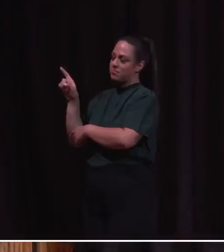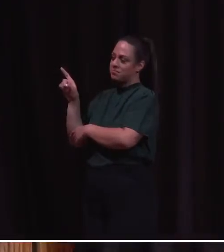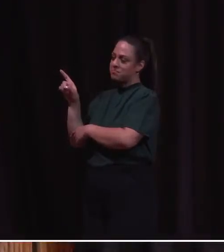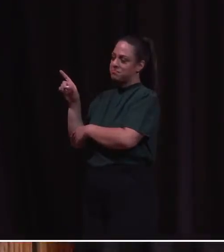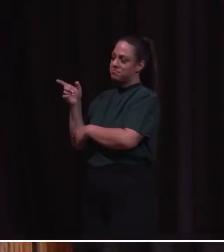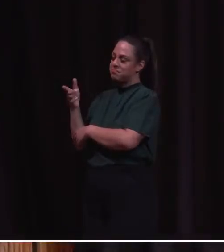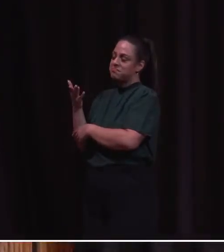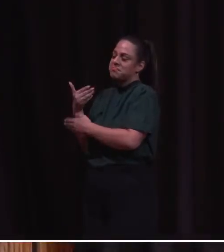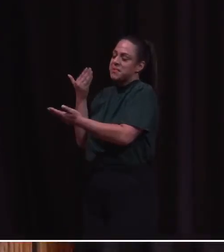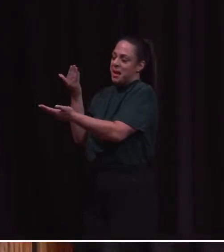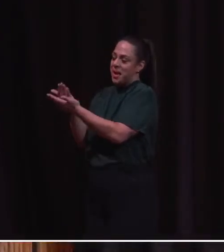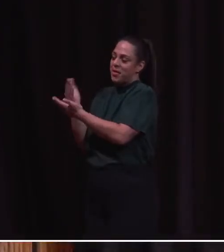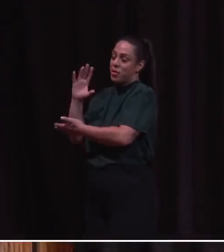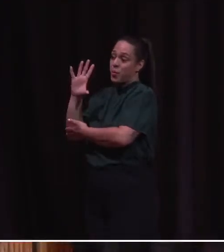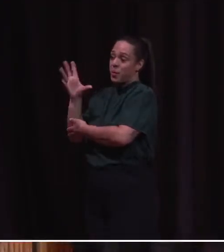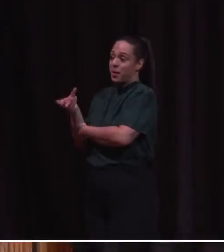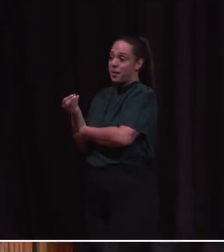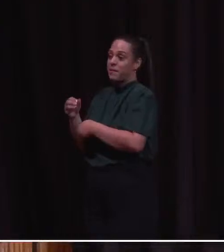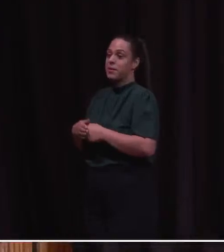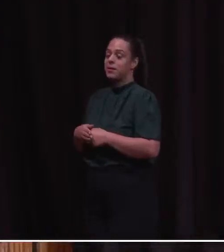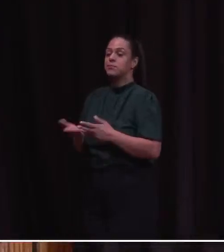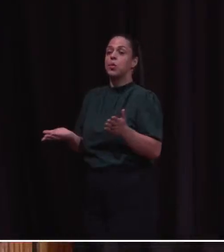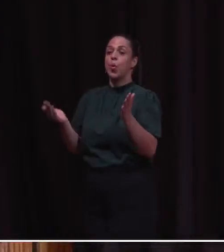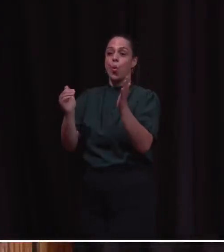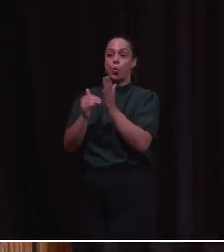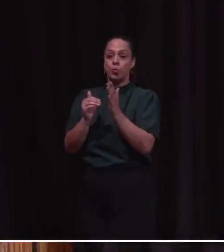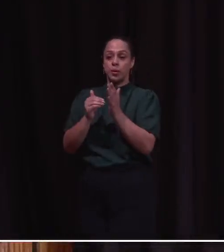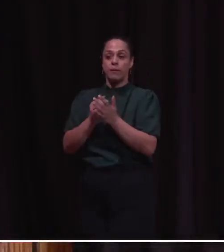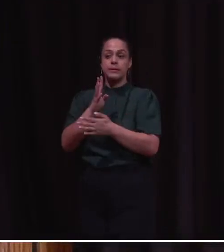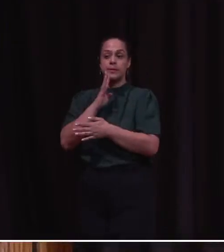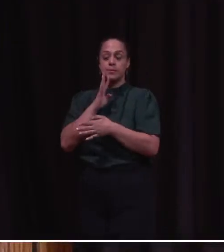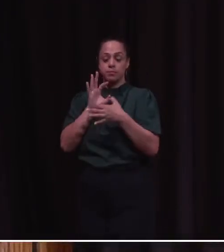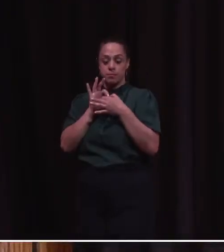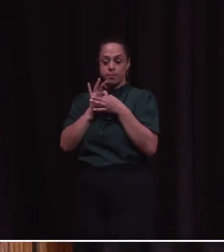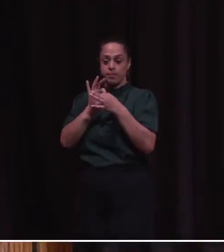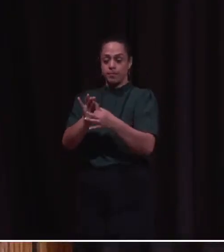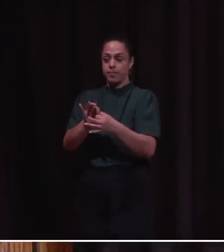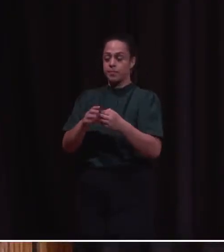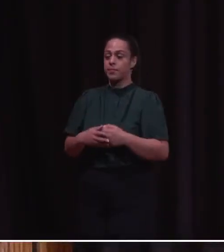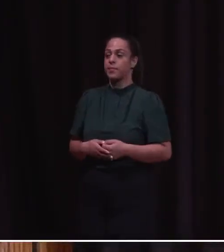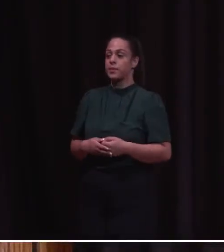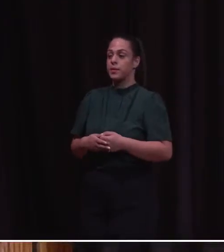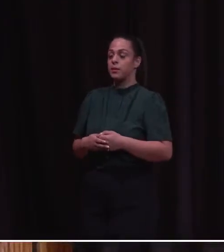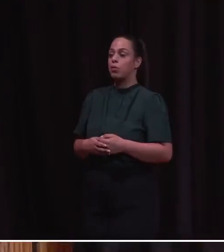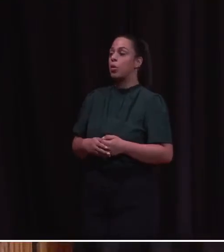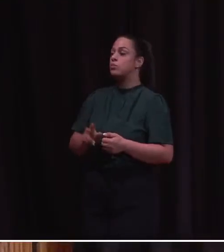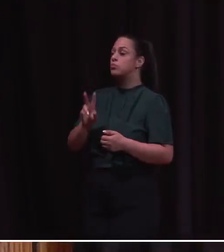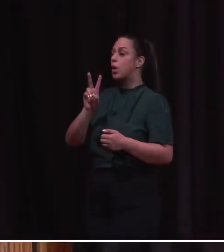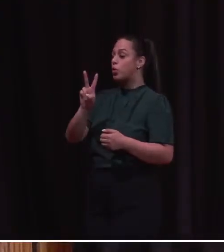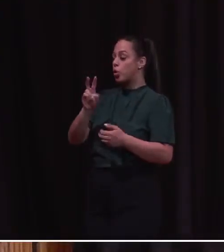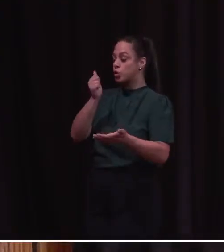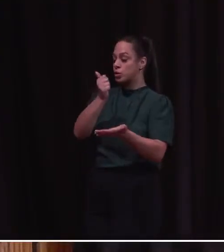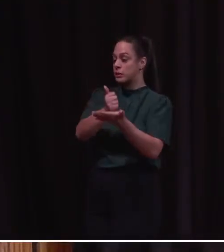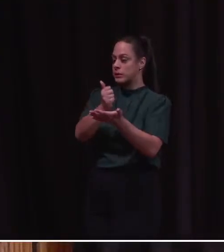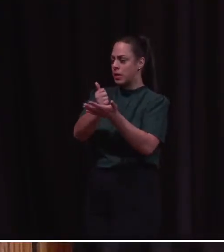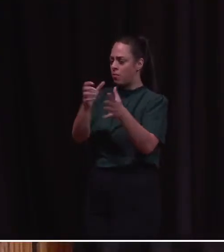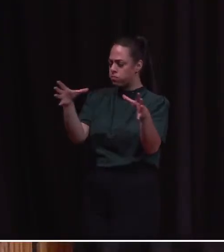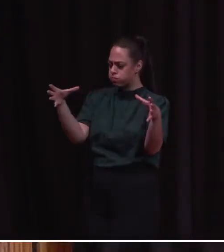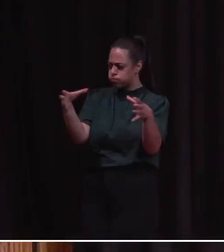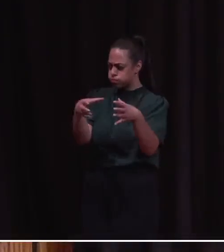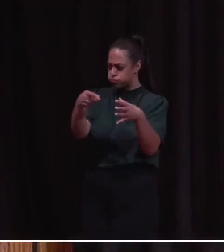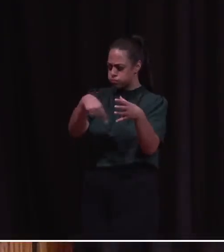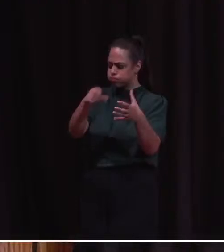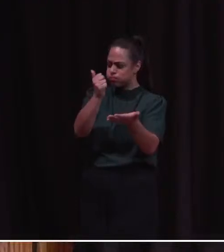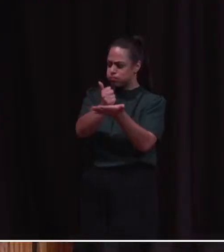we can immediately talk of at least two genocides: the genocide in Namibia and the genocide in the